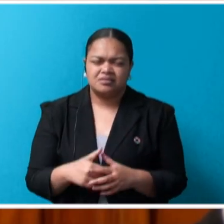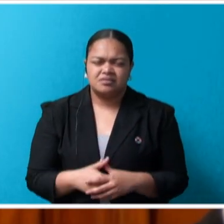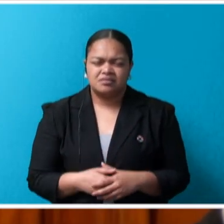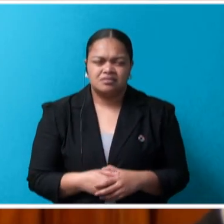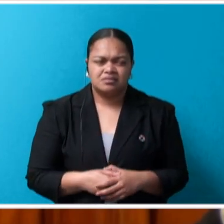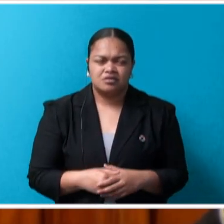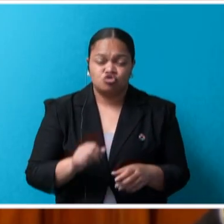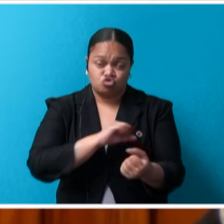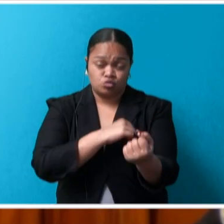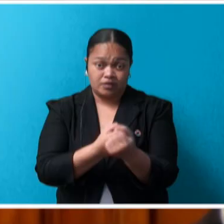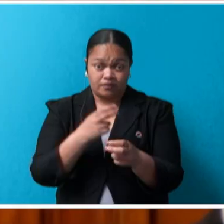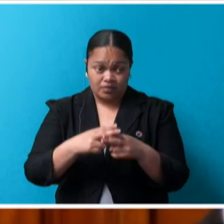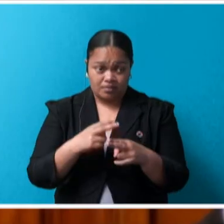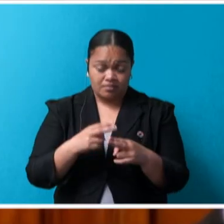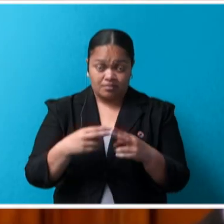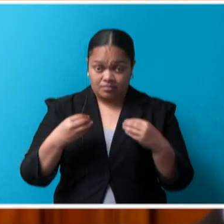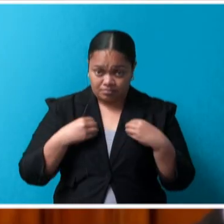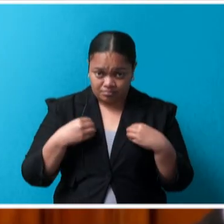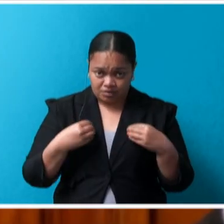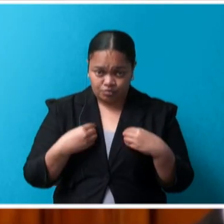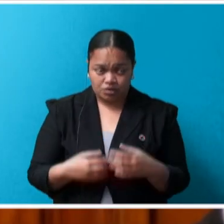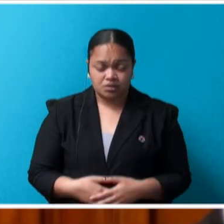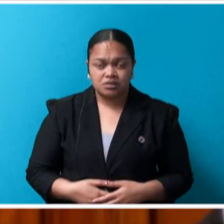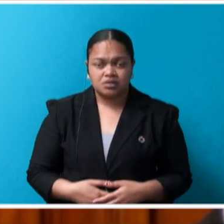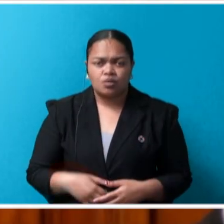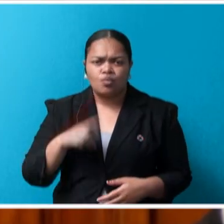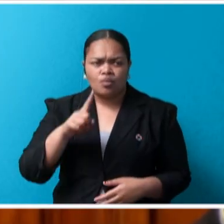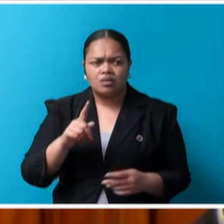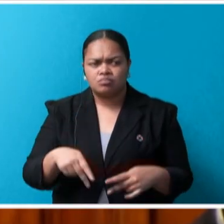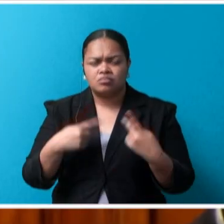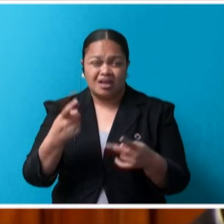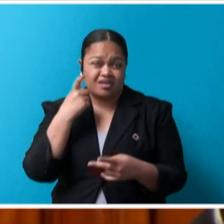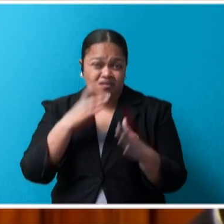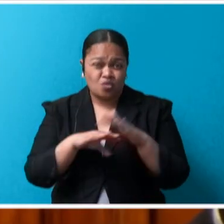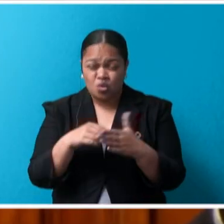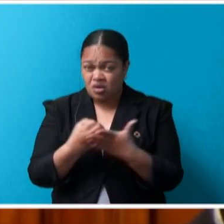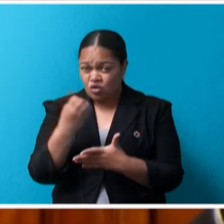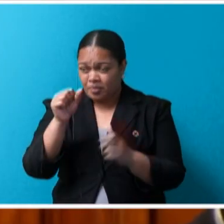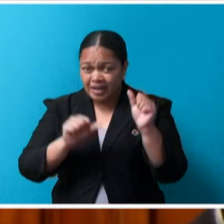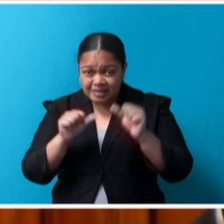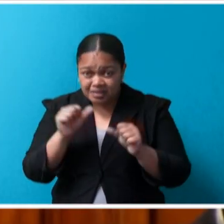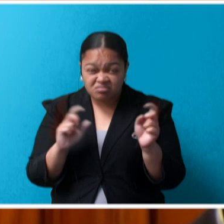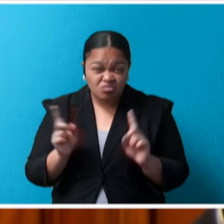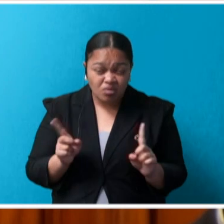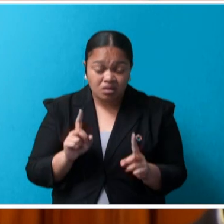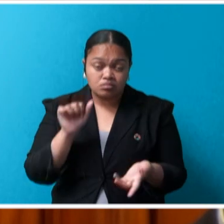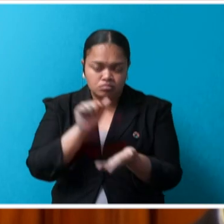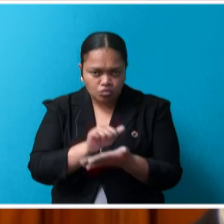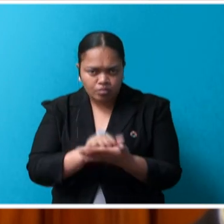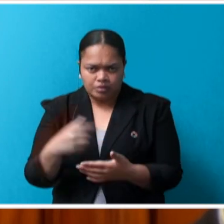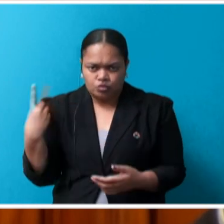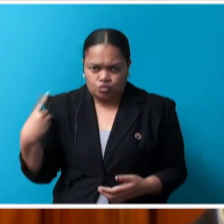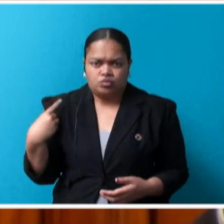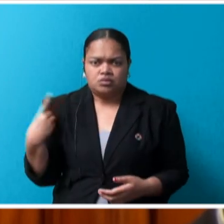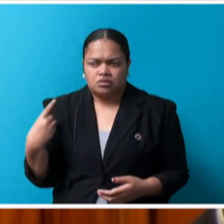strengthen farmer-owned cooperative enterprise. One proposal that deserves careful economic assessment is whether appropriate duty concessions